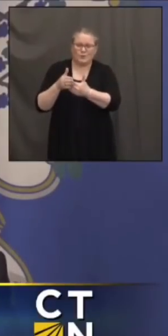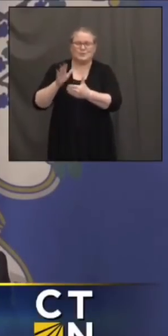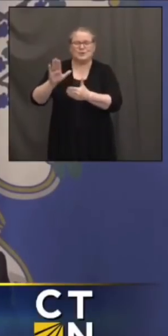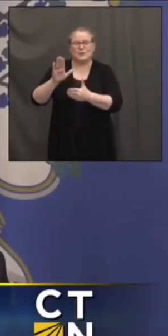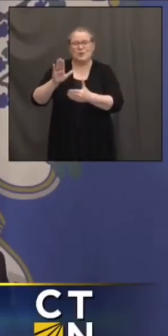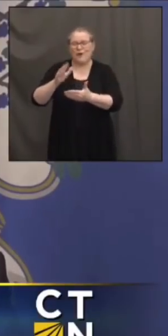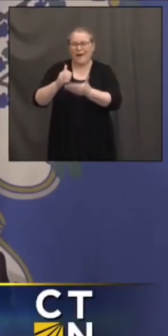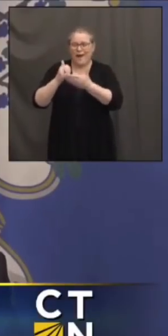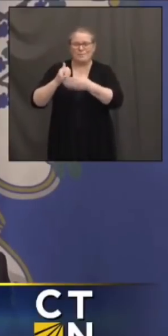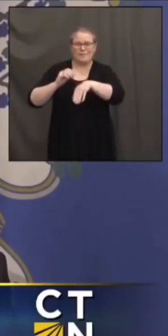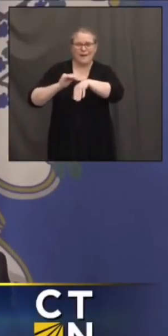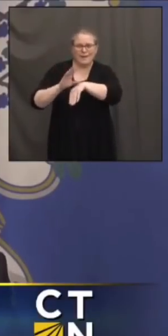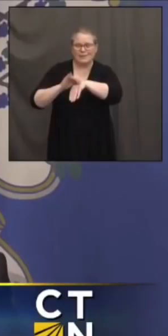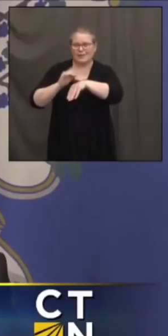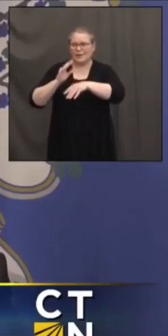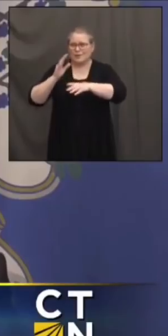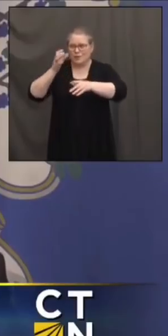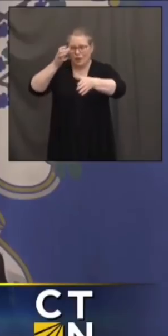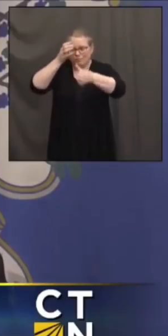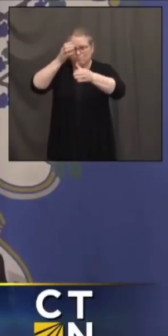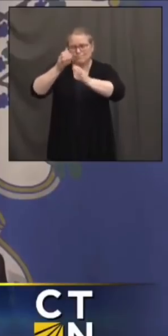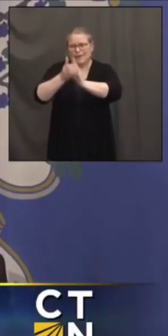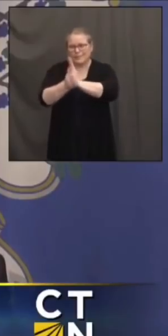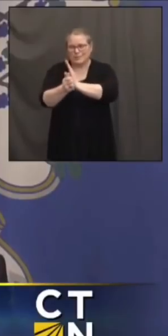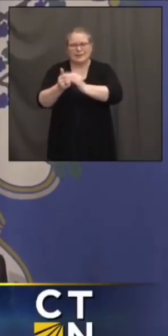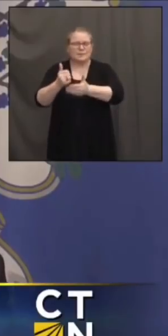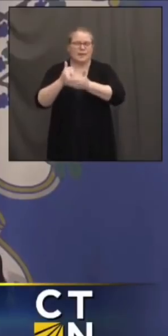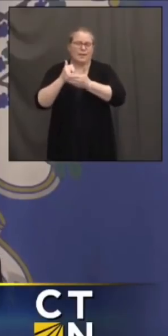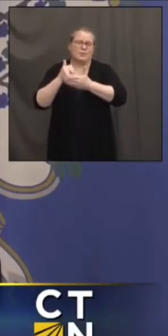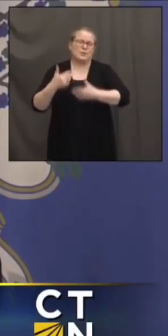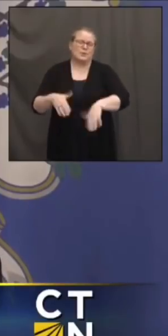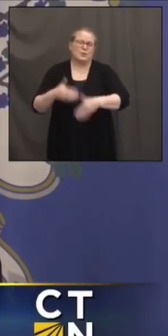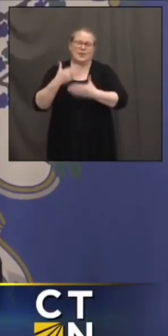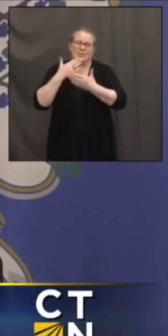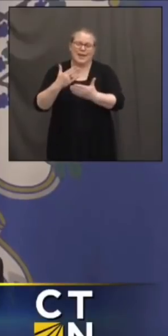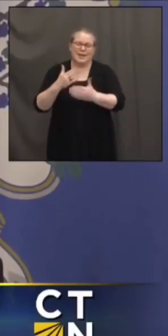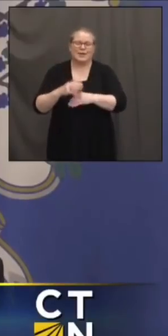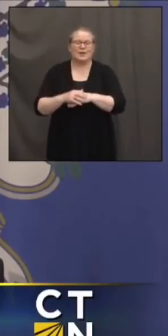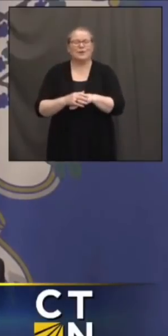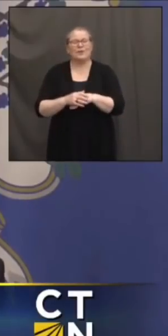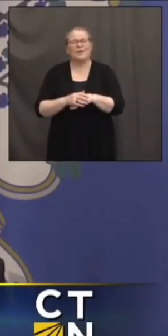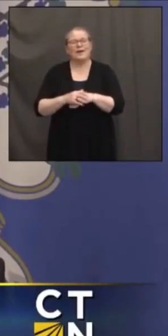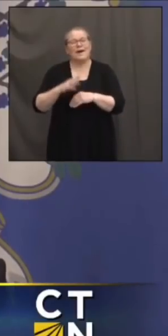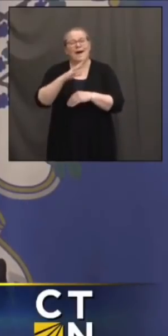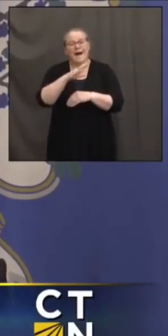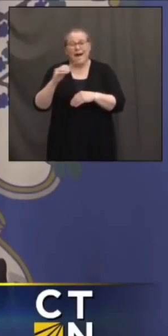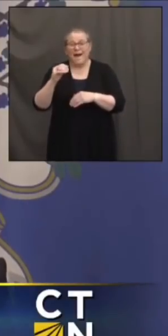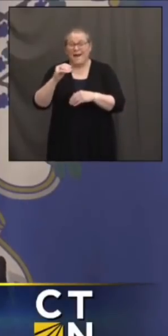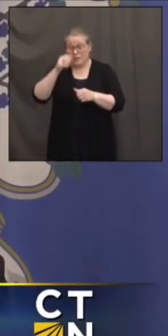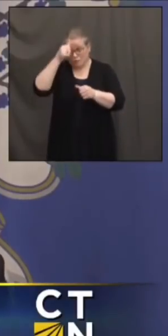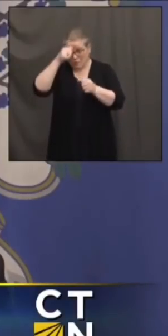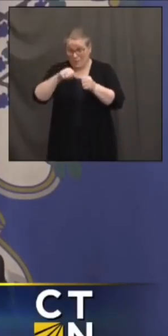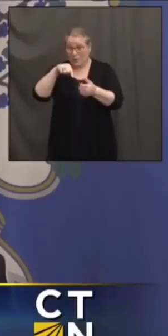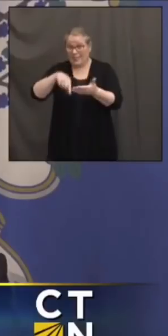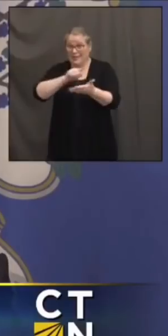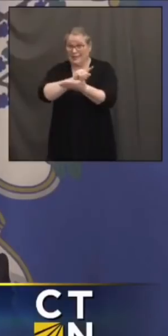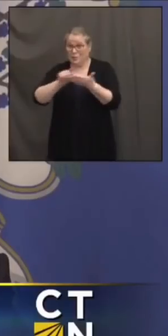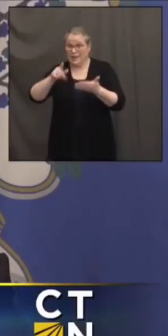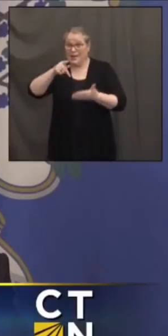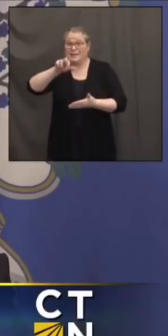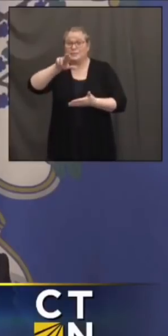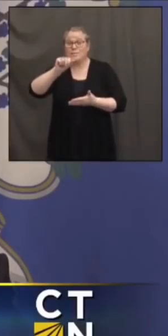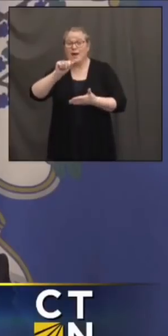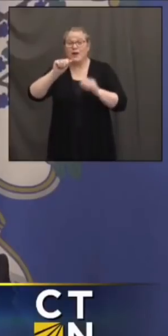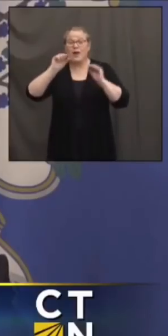helpful since the very beginning. And Jenny Doc just reminded me that this is Paraeducator Week. Our